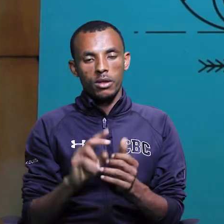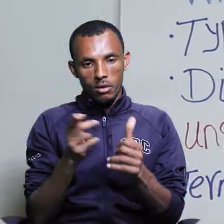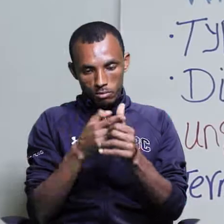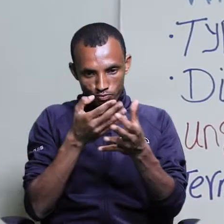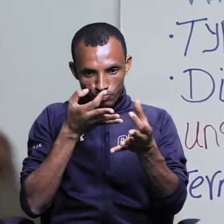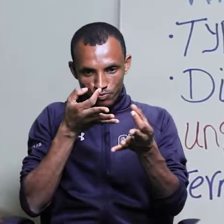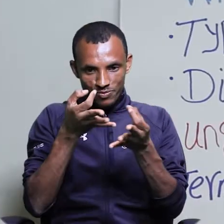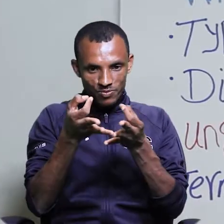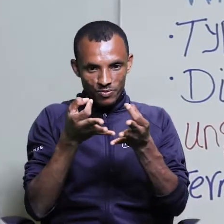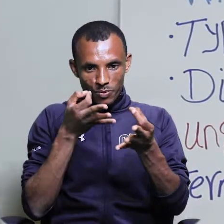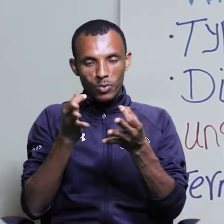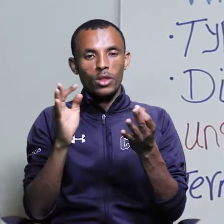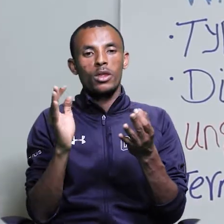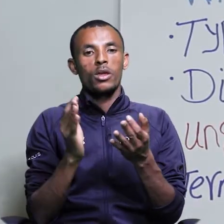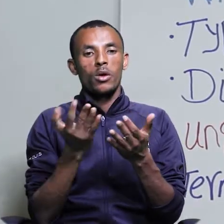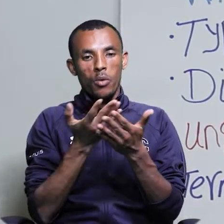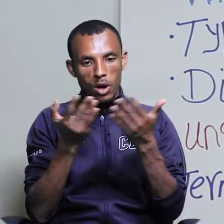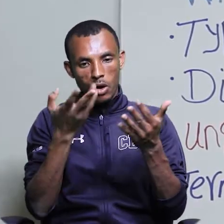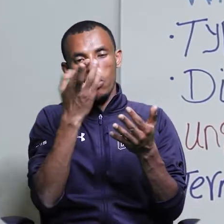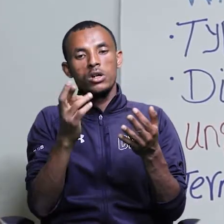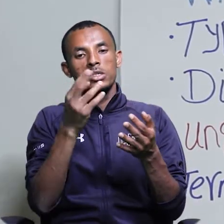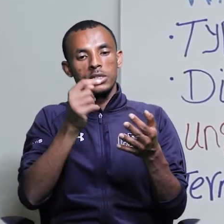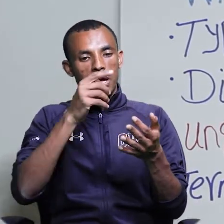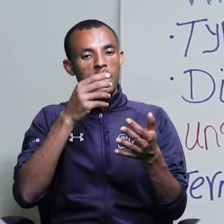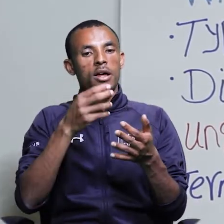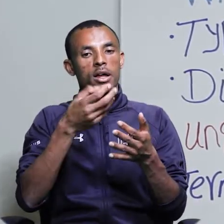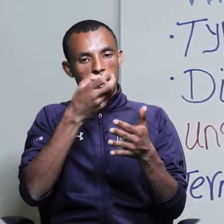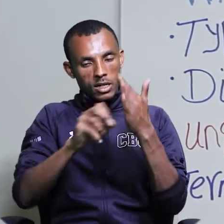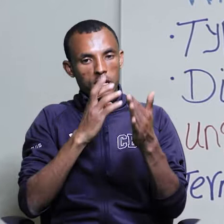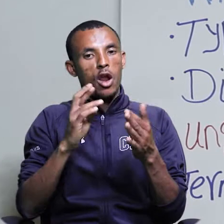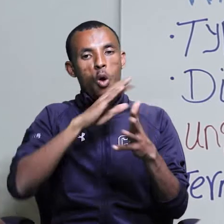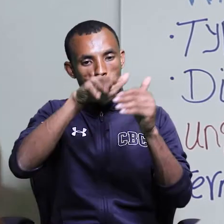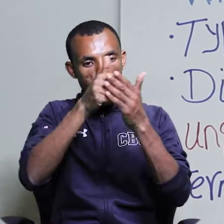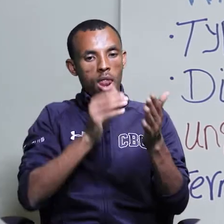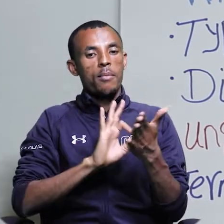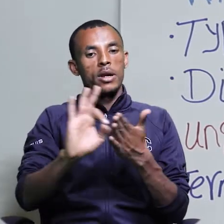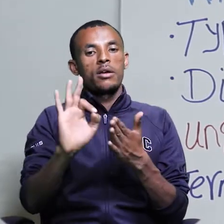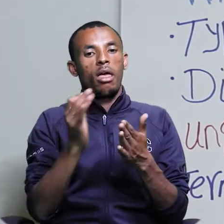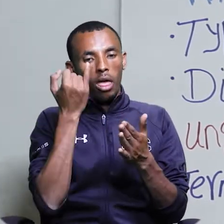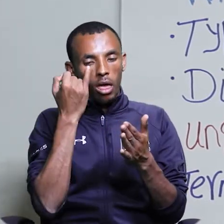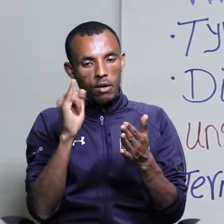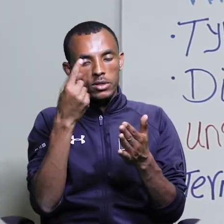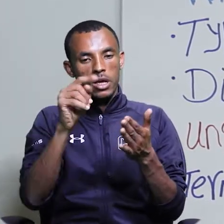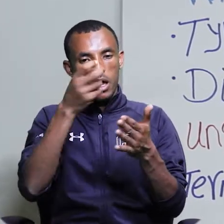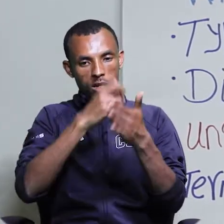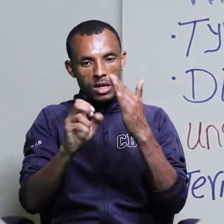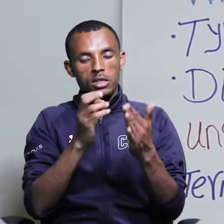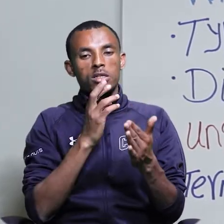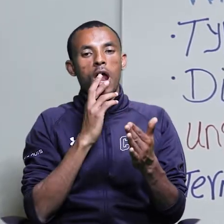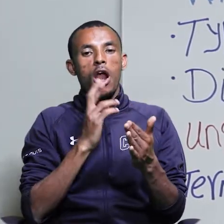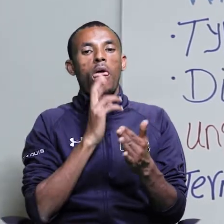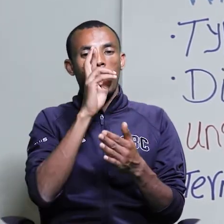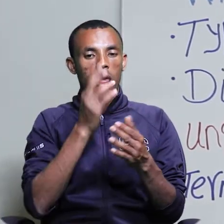Discrete, where all the results are whole numbers. If the results are real